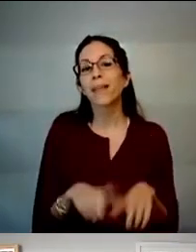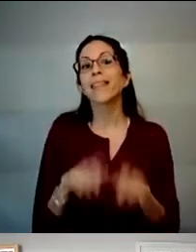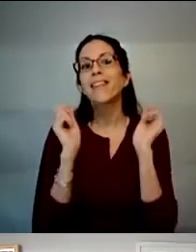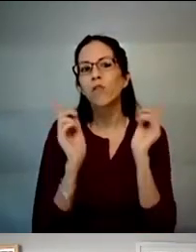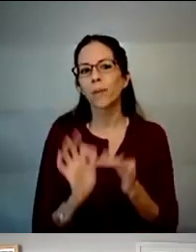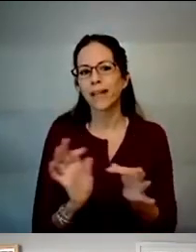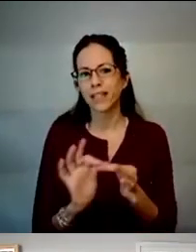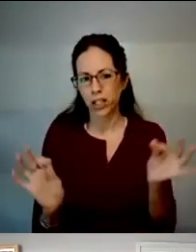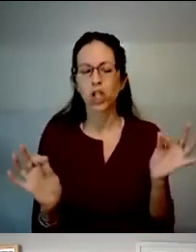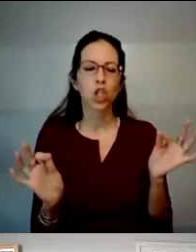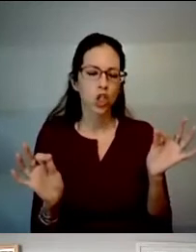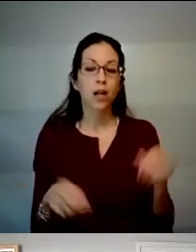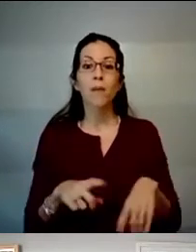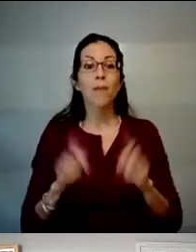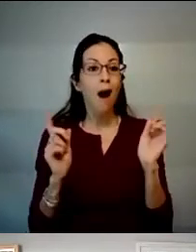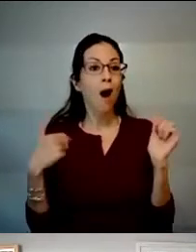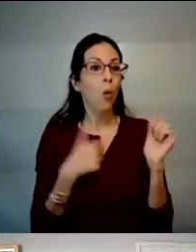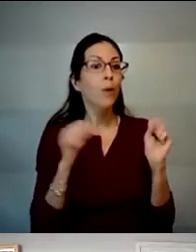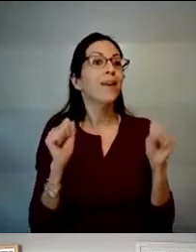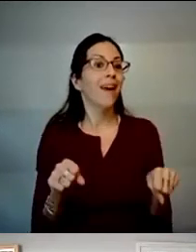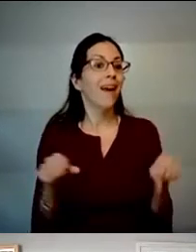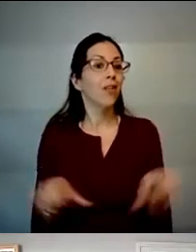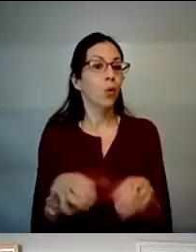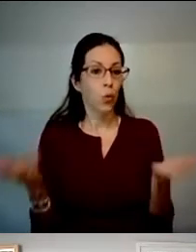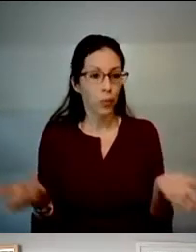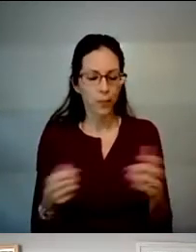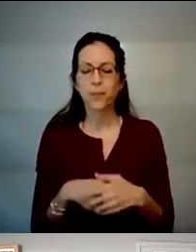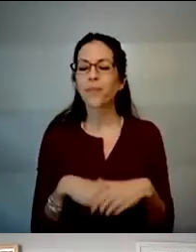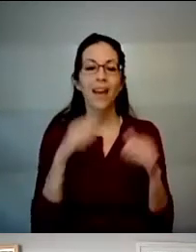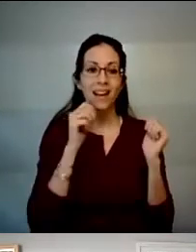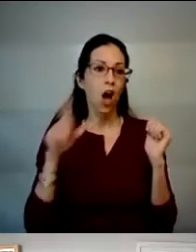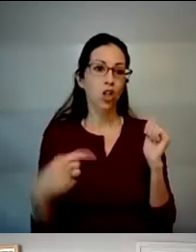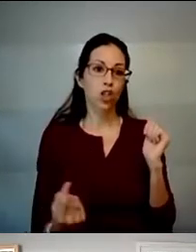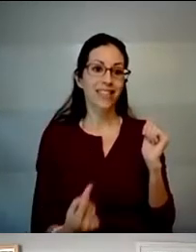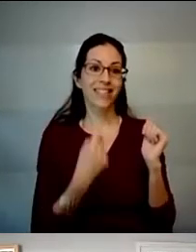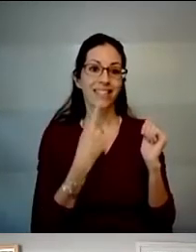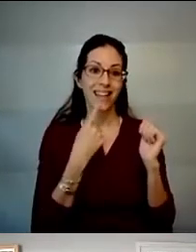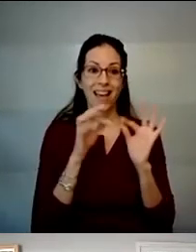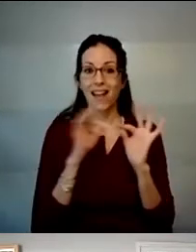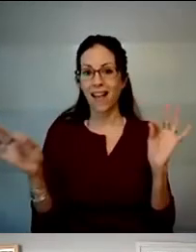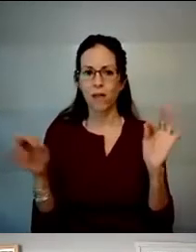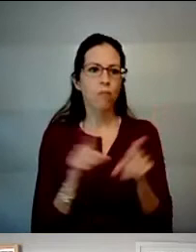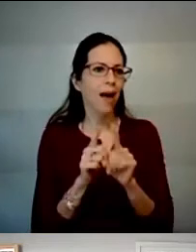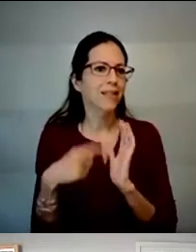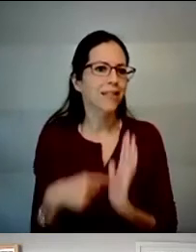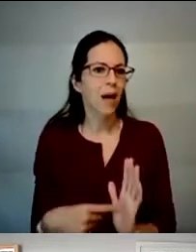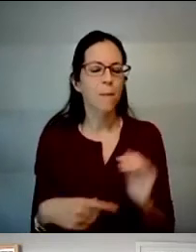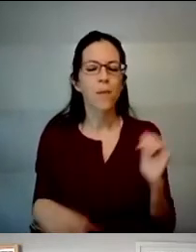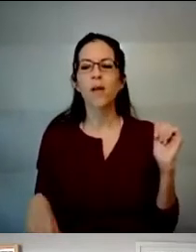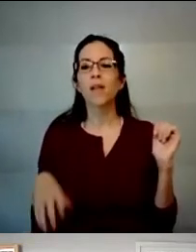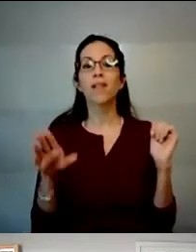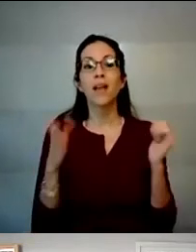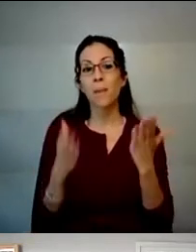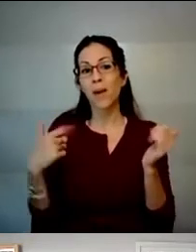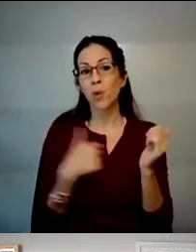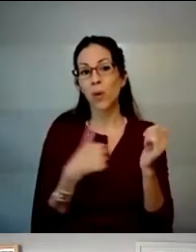that gets in that. But what we were able to do then is instead of just saying, as an example, like maybe we have like a template